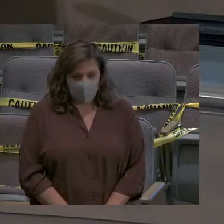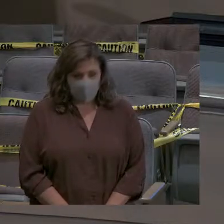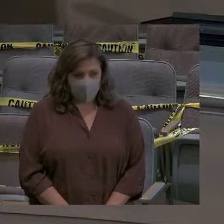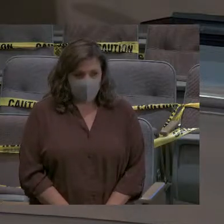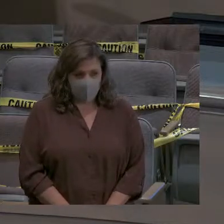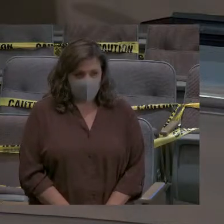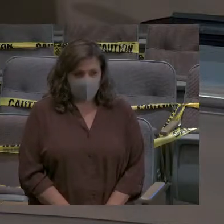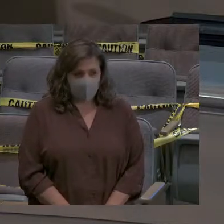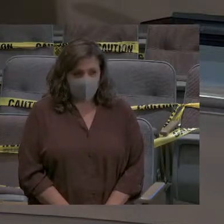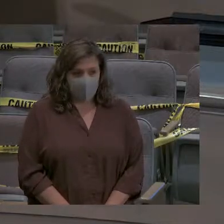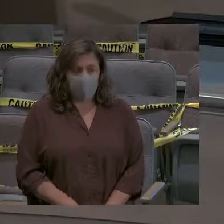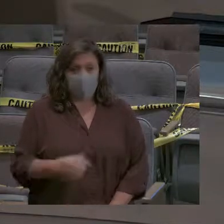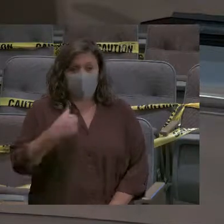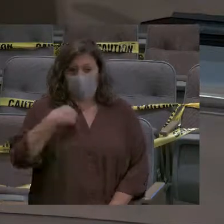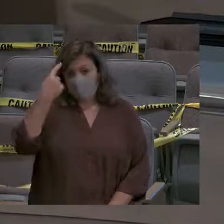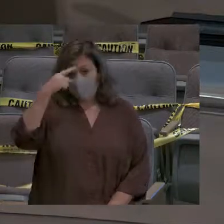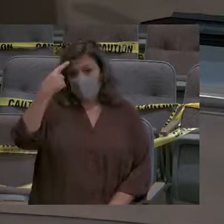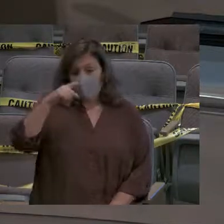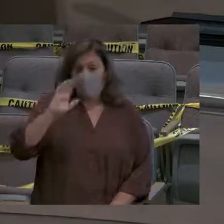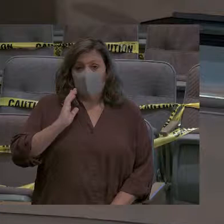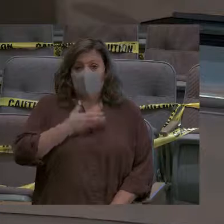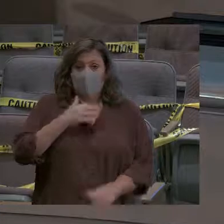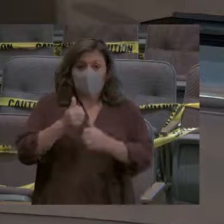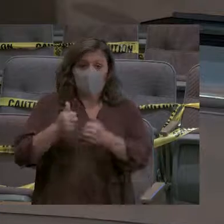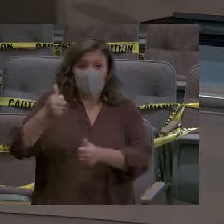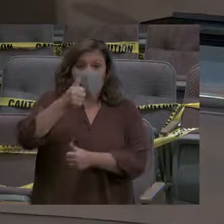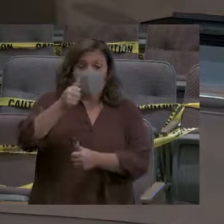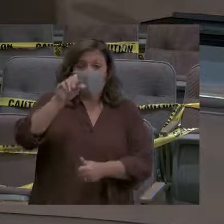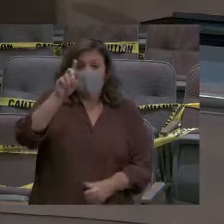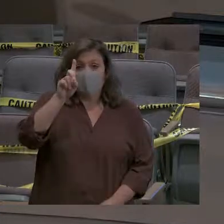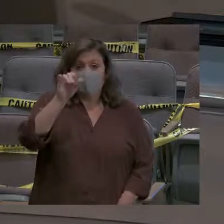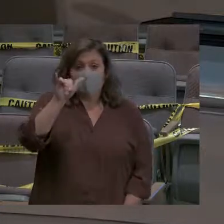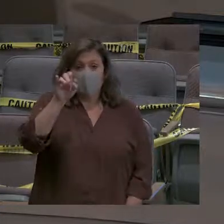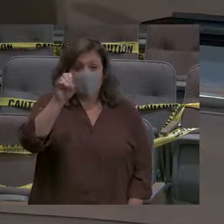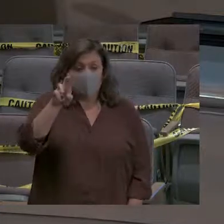On behalf of Superintendent Kenneth Dyer and our board members, I just want to take this